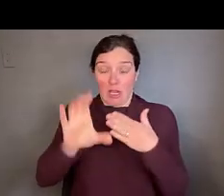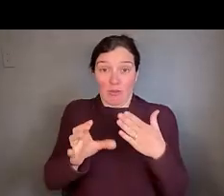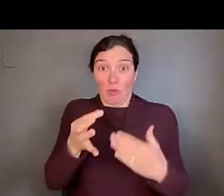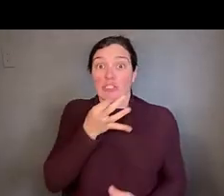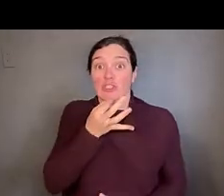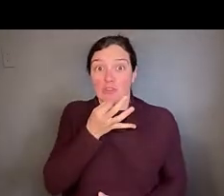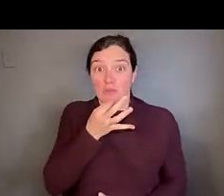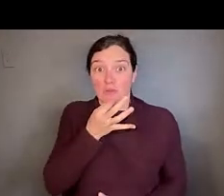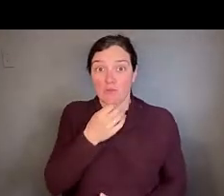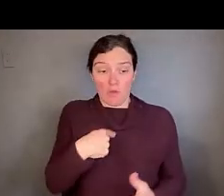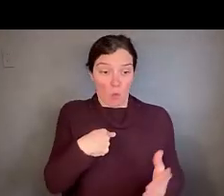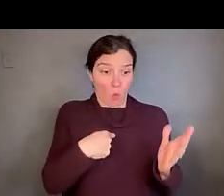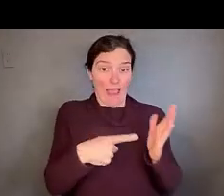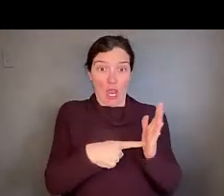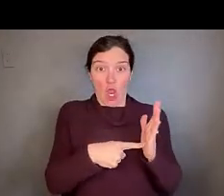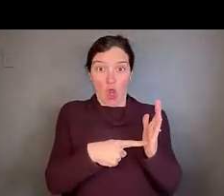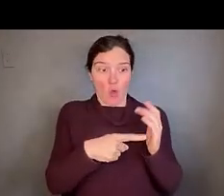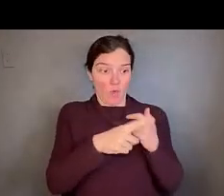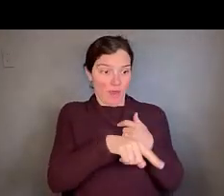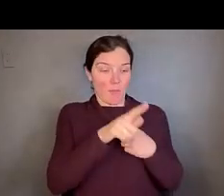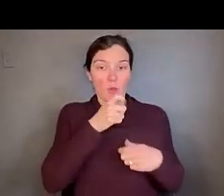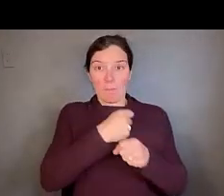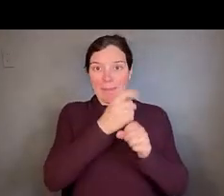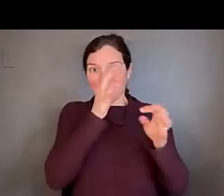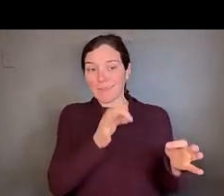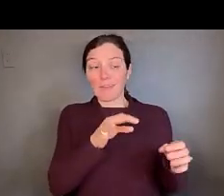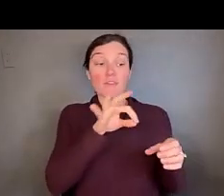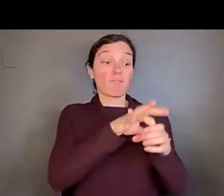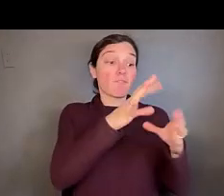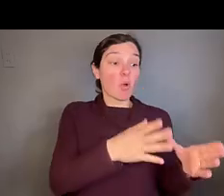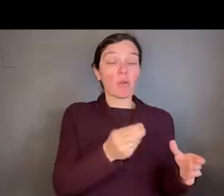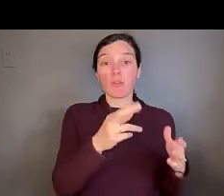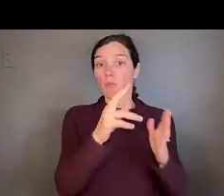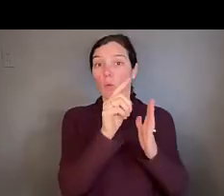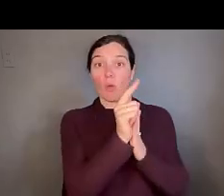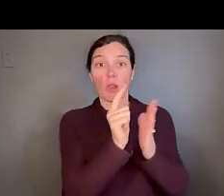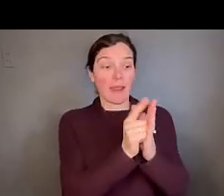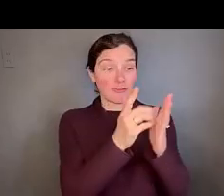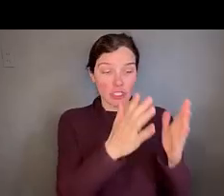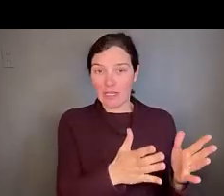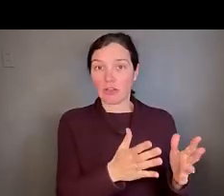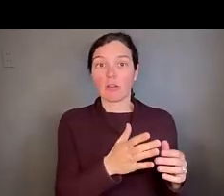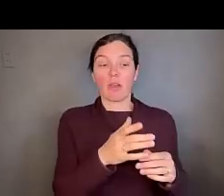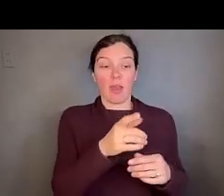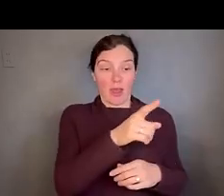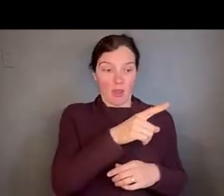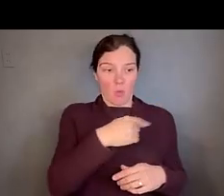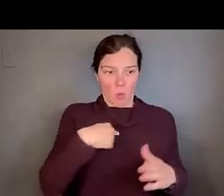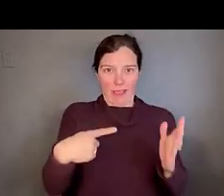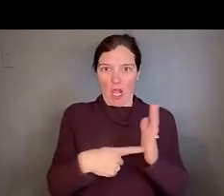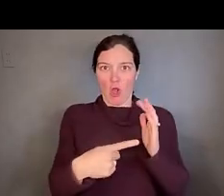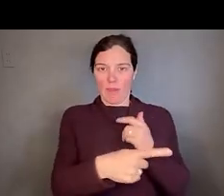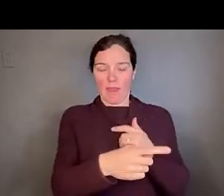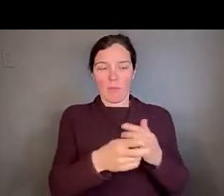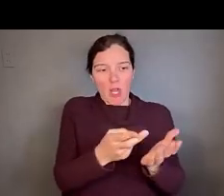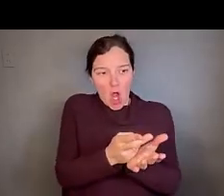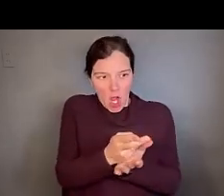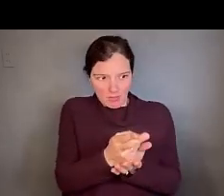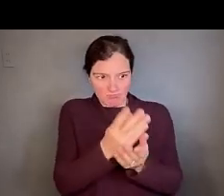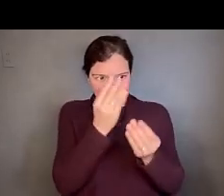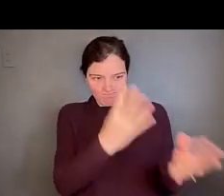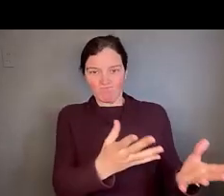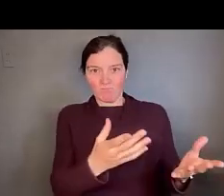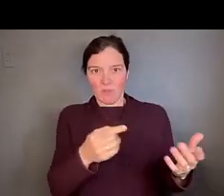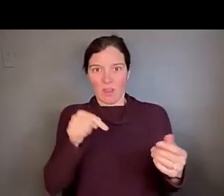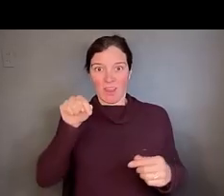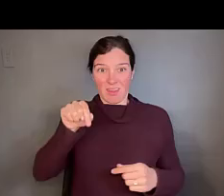owe them, the people that make decisions, whether they're voters or they're legislators, we owe them a true picture of what this is